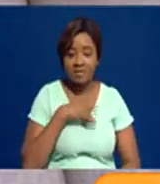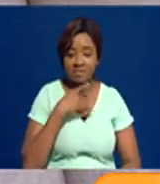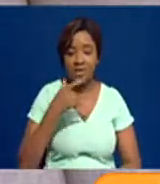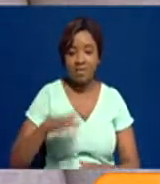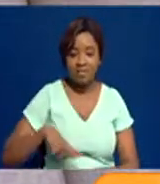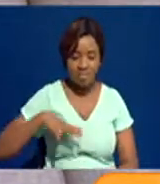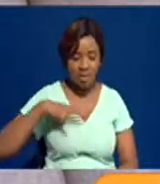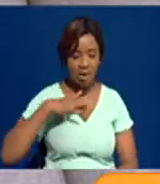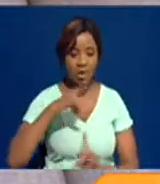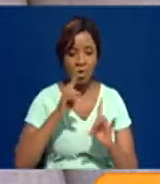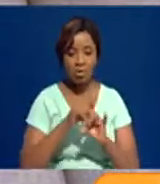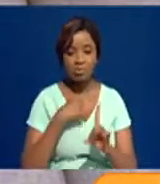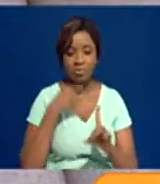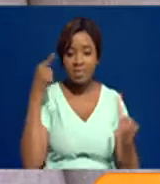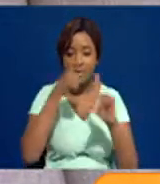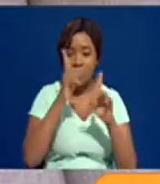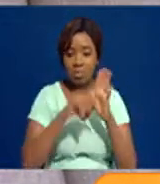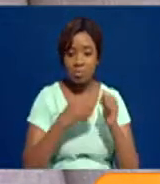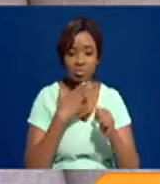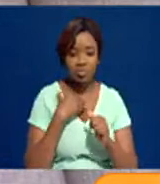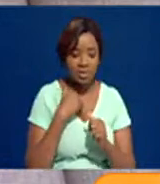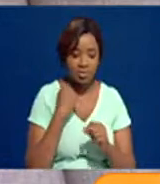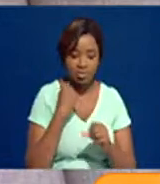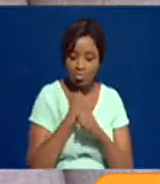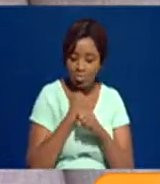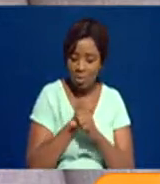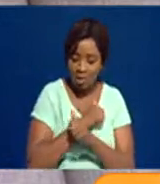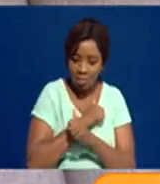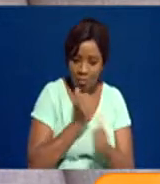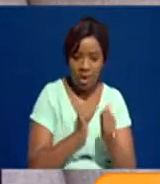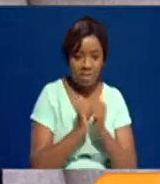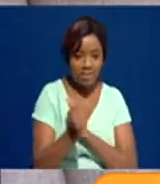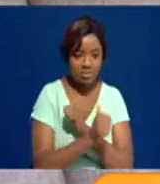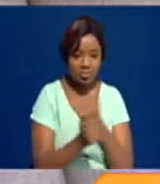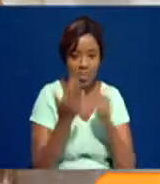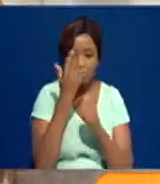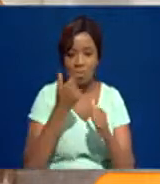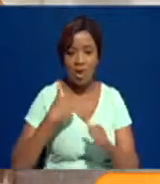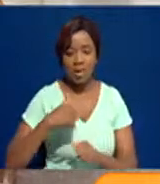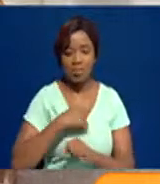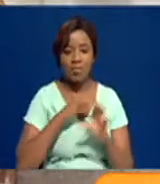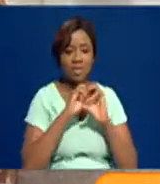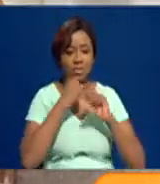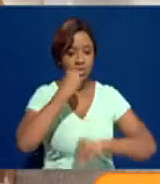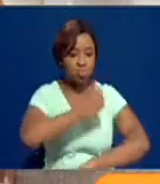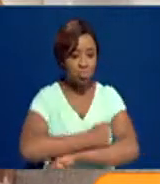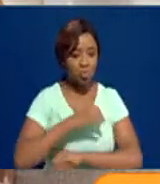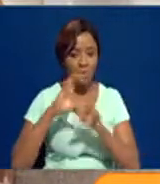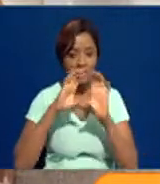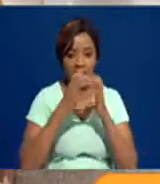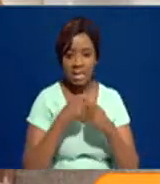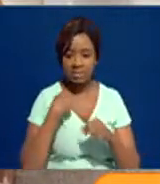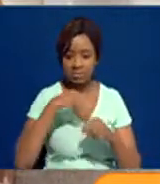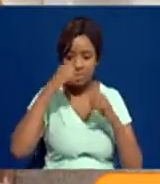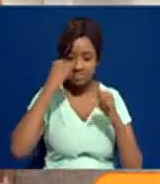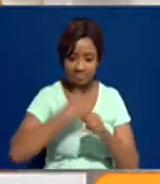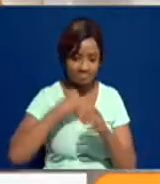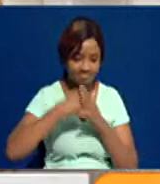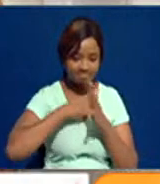of the efforts we had put in together as a class, the whole school. All this has brought